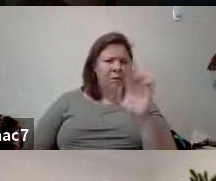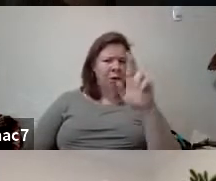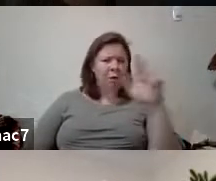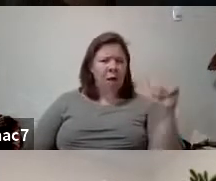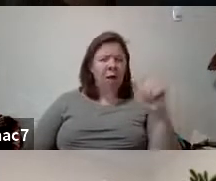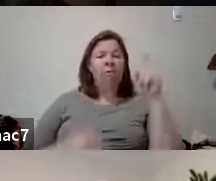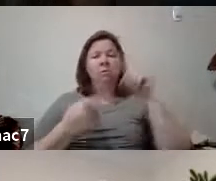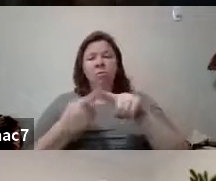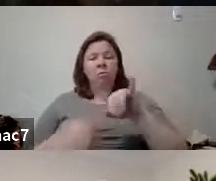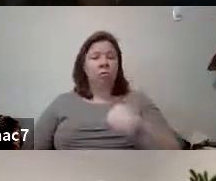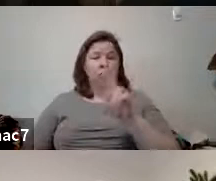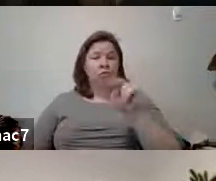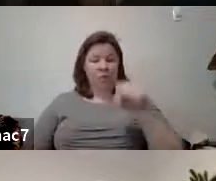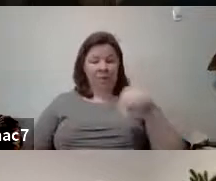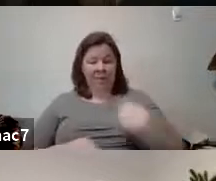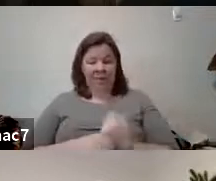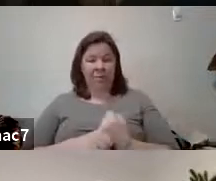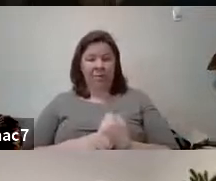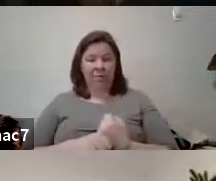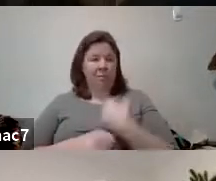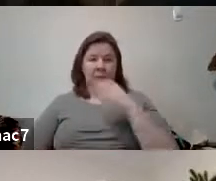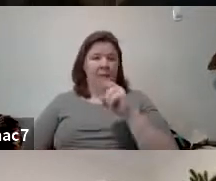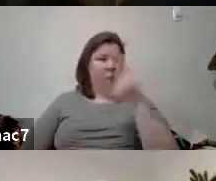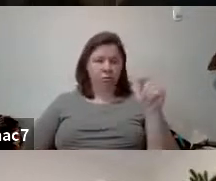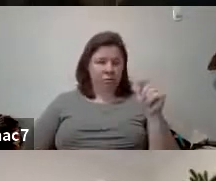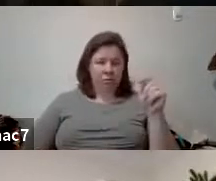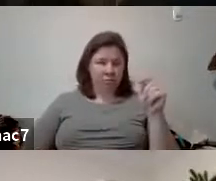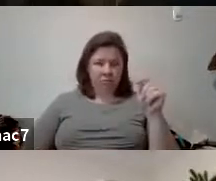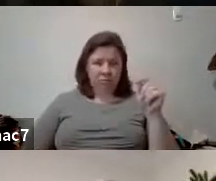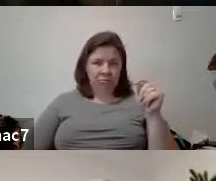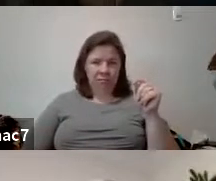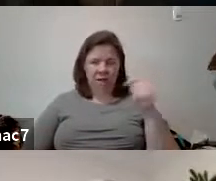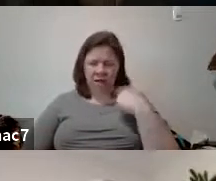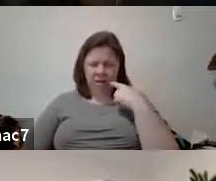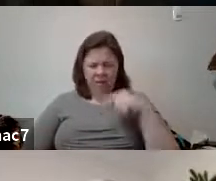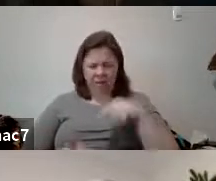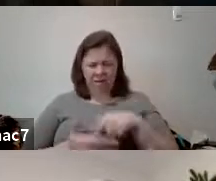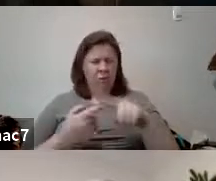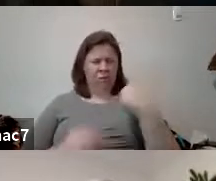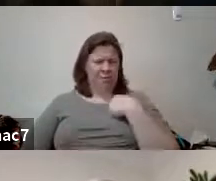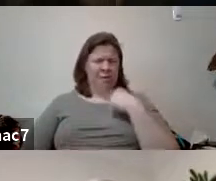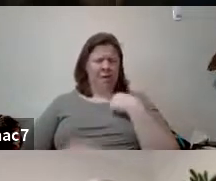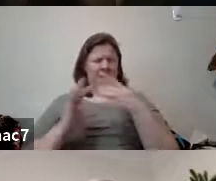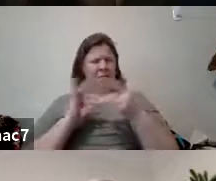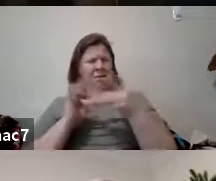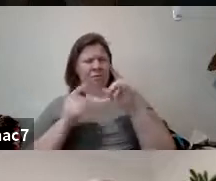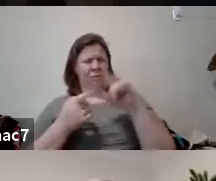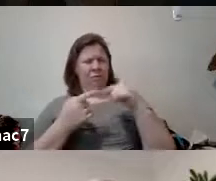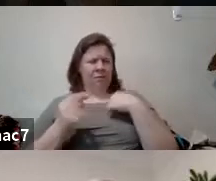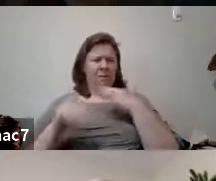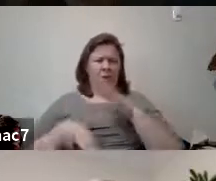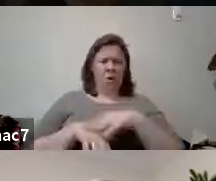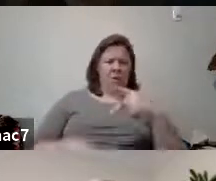year. I was like, I just thought back on it and said, man, because to me, I mentioned that because to me, ONPASSIVE